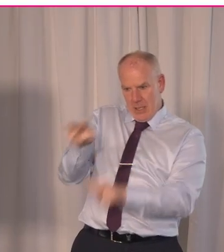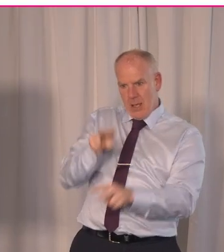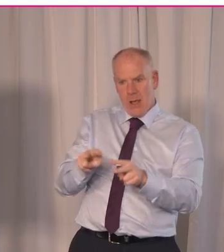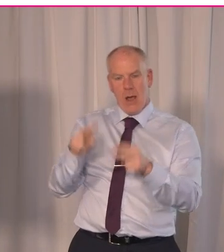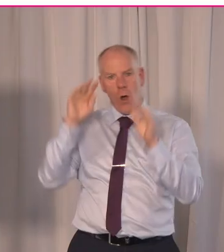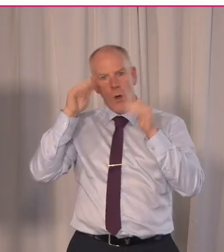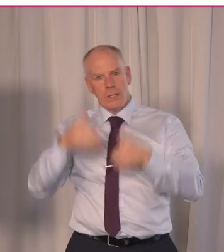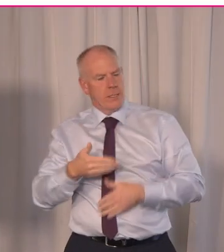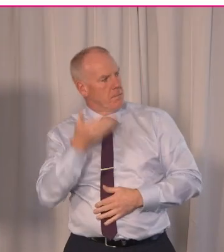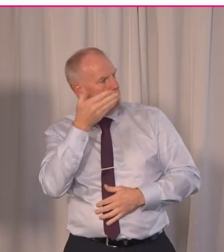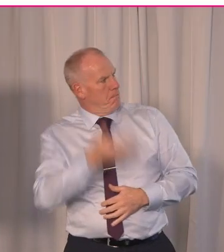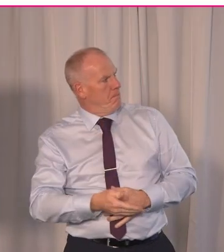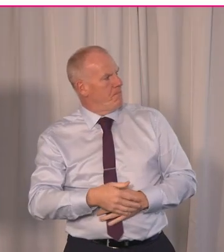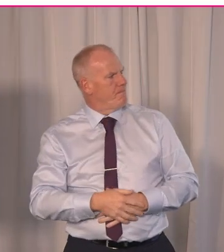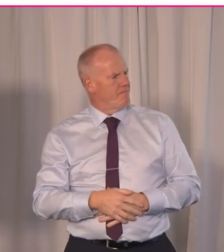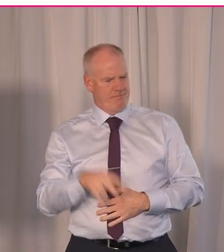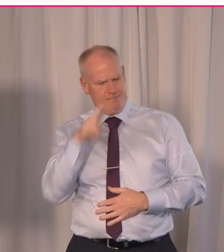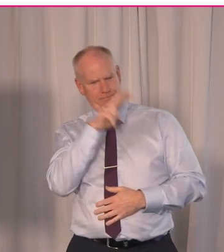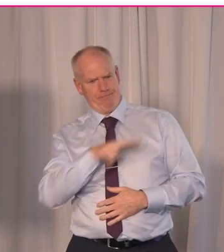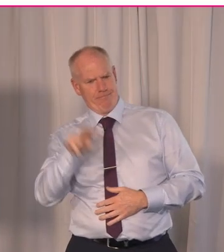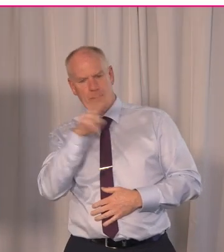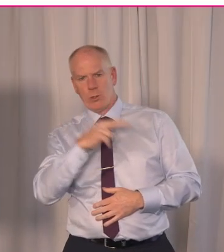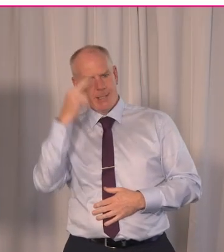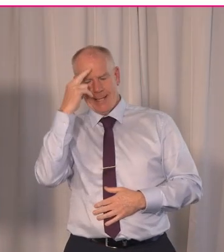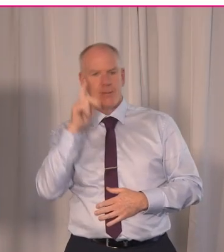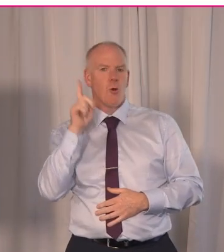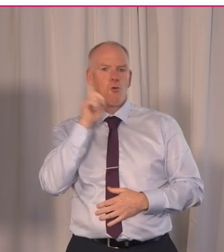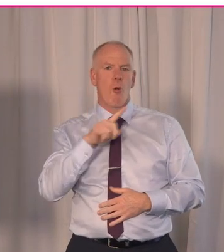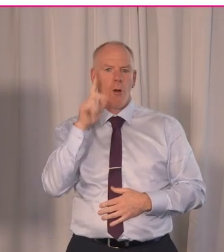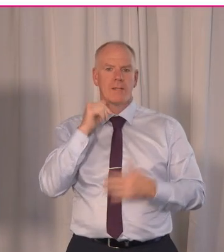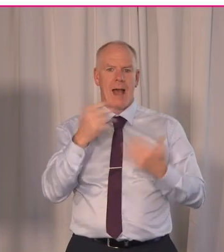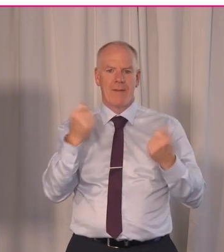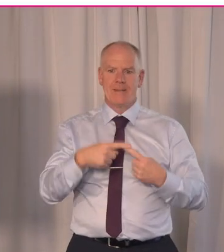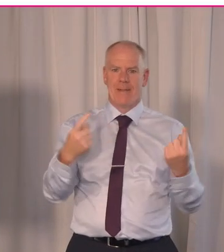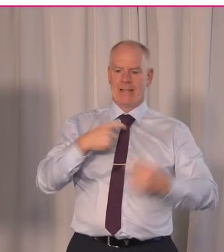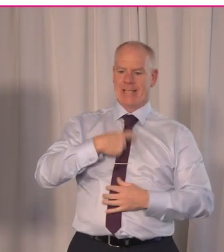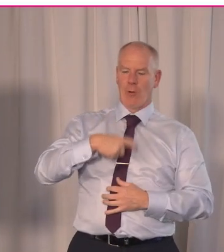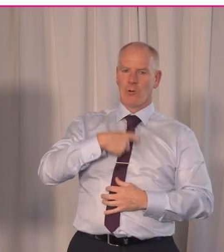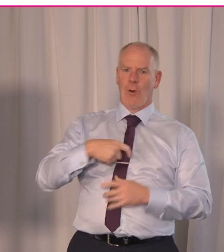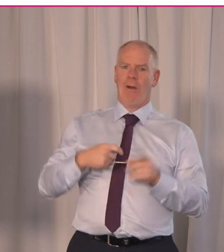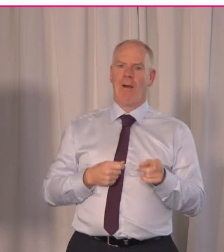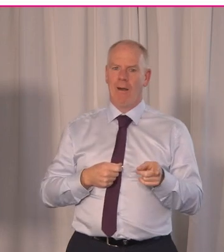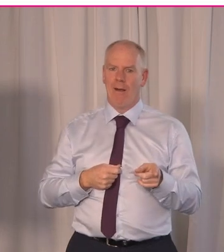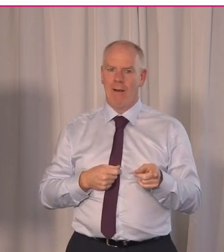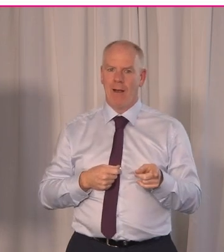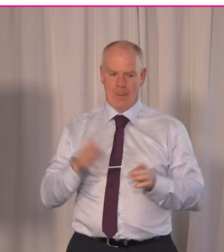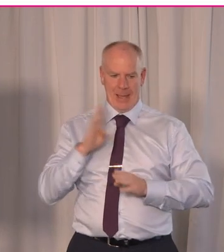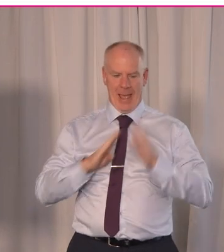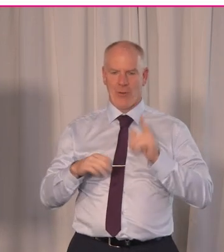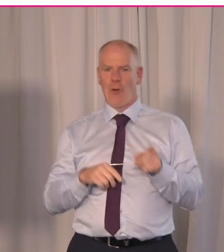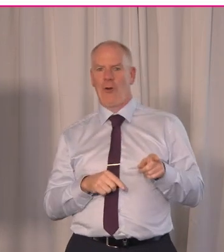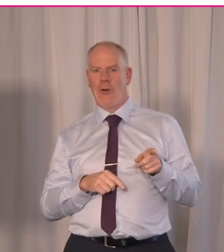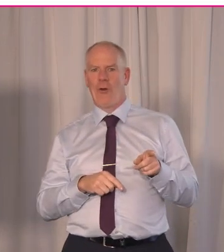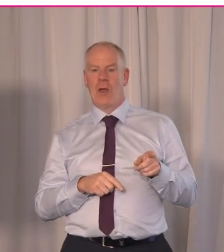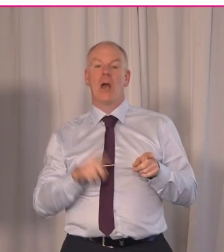autism. And it failed to acknowledge that girls present differently, and girls actually